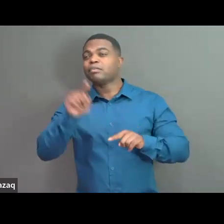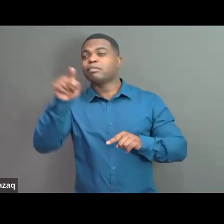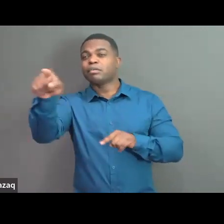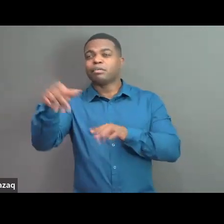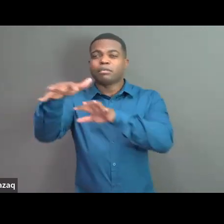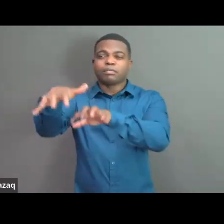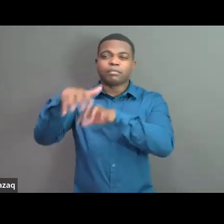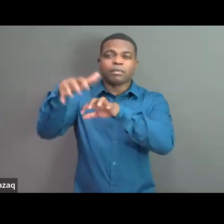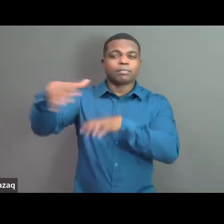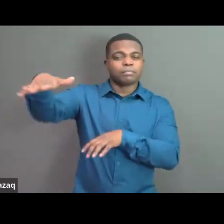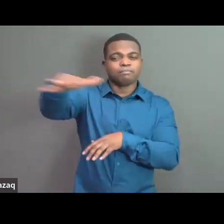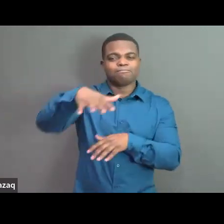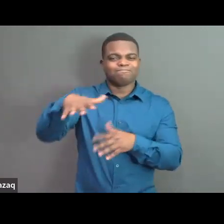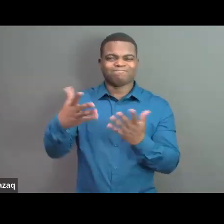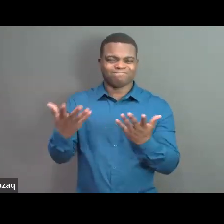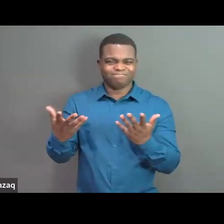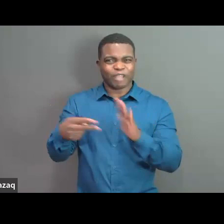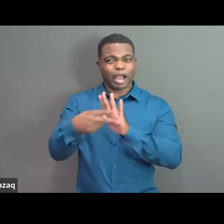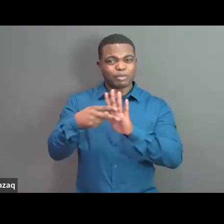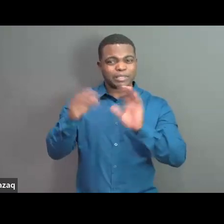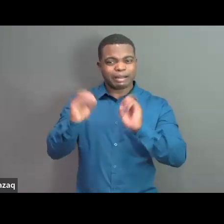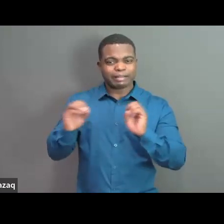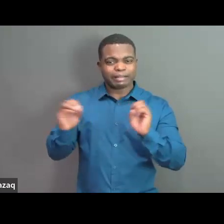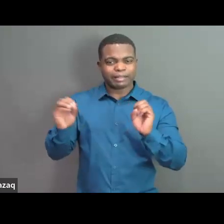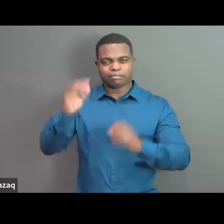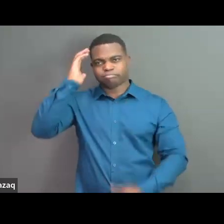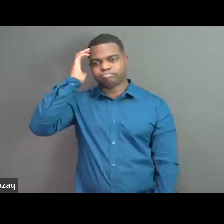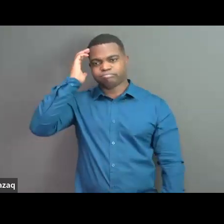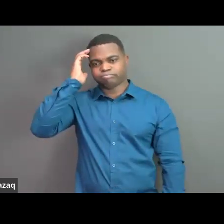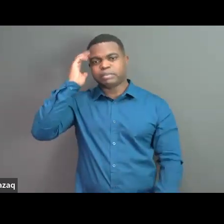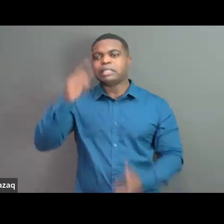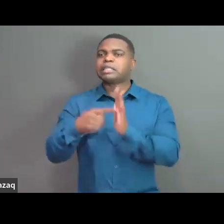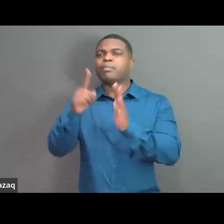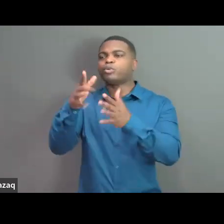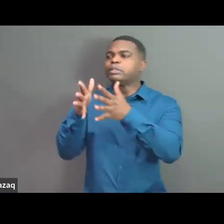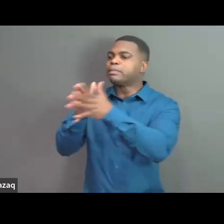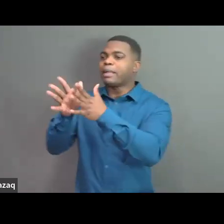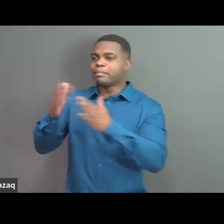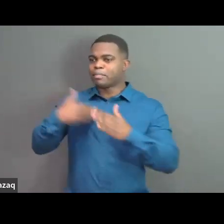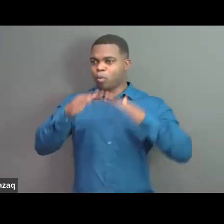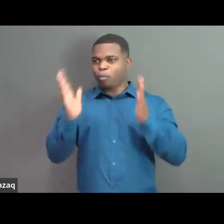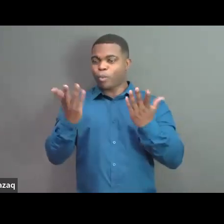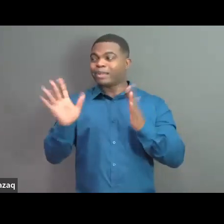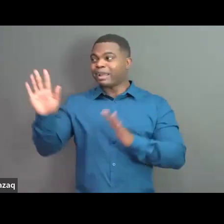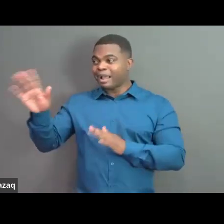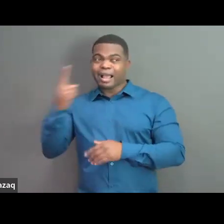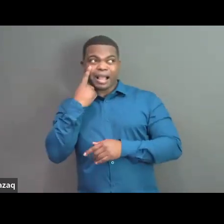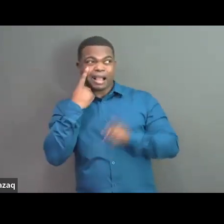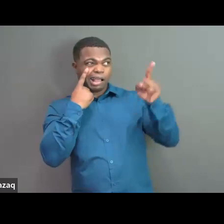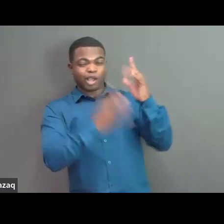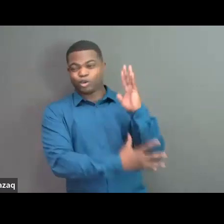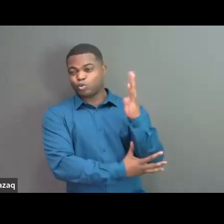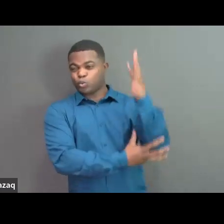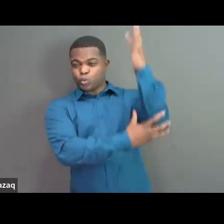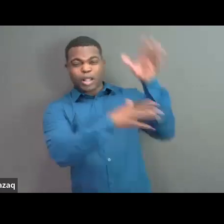road. That's where you will find me. Or I live next to a river. That's where you